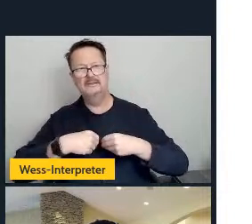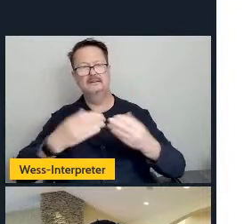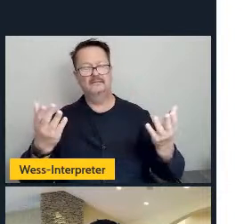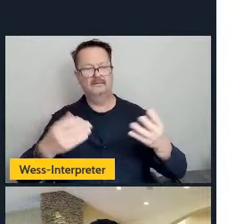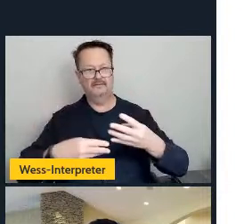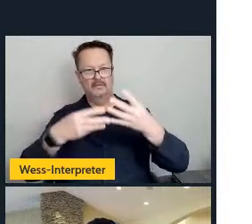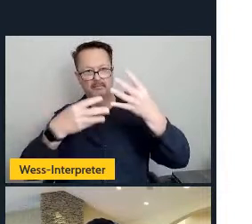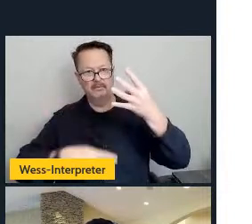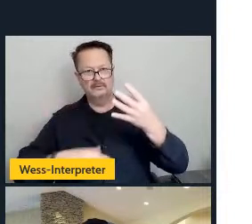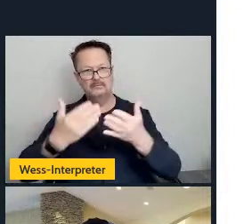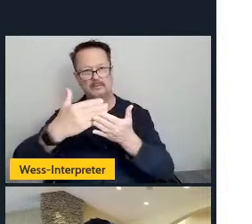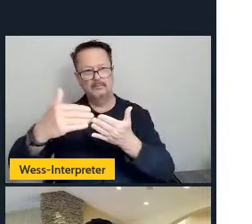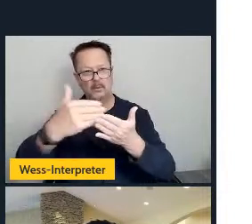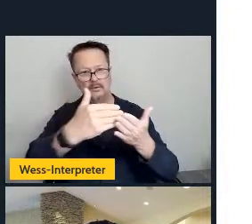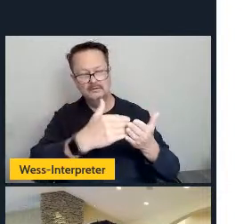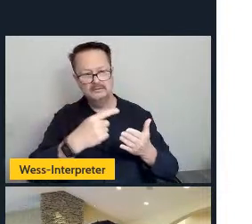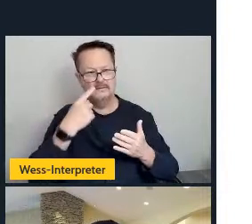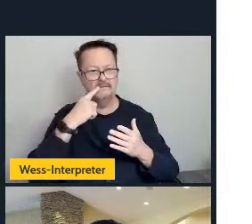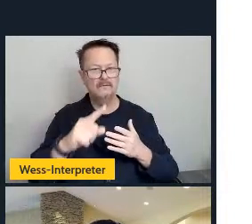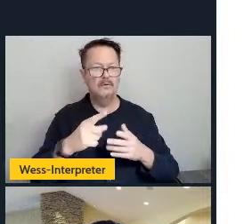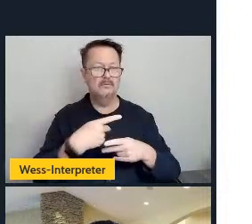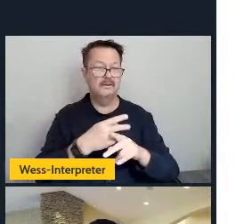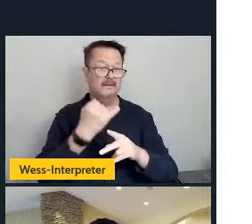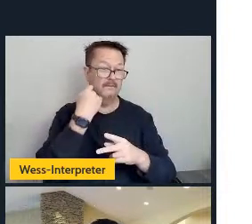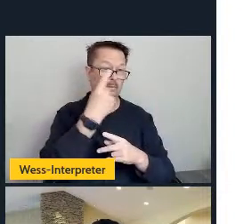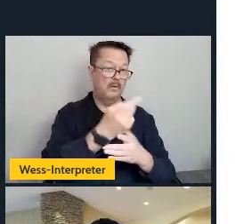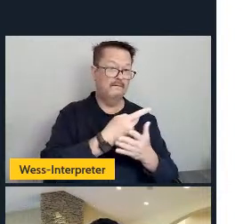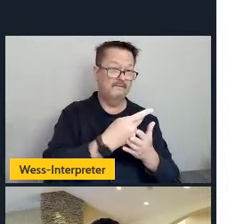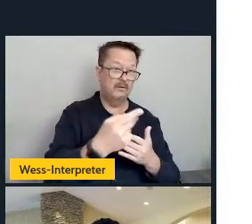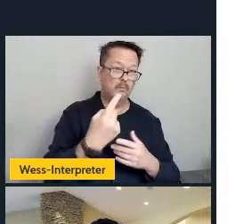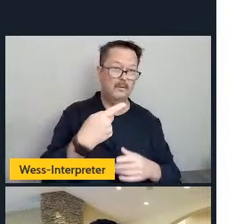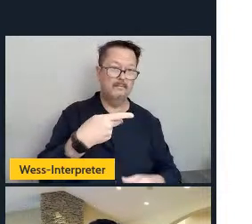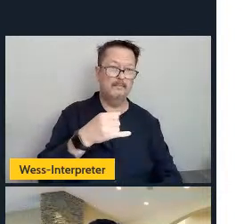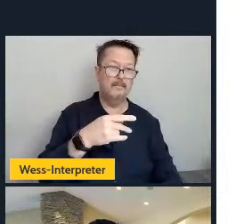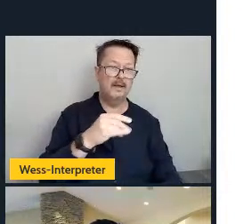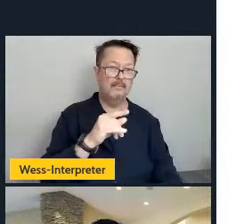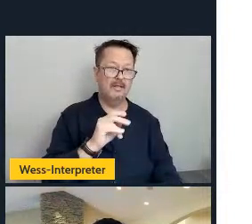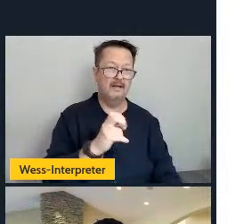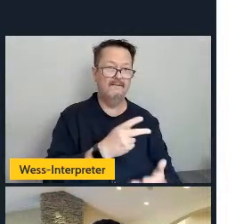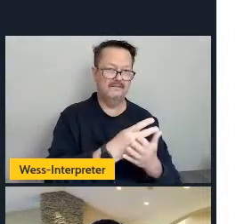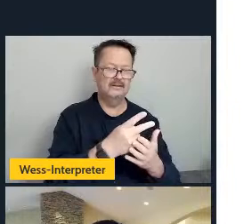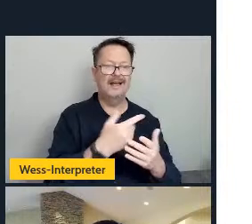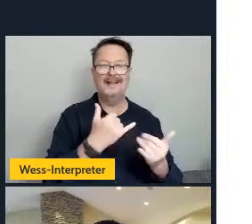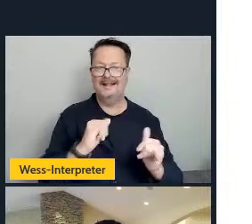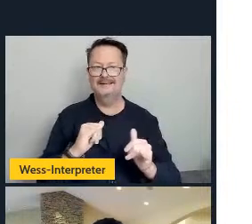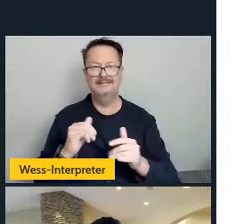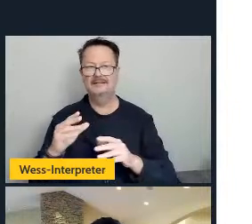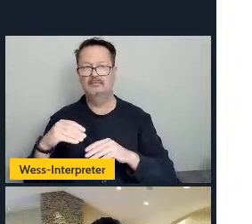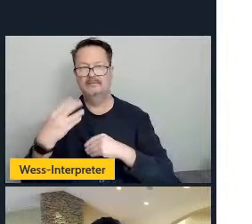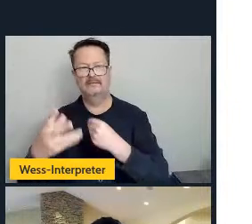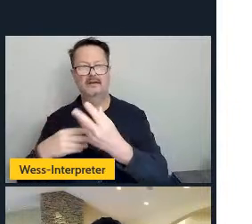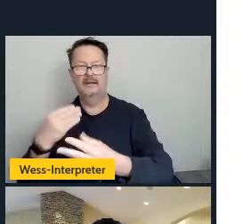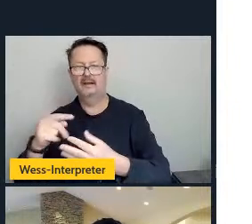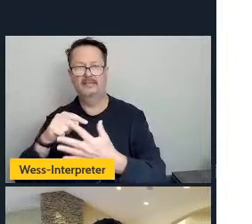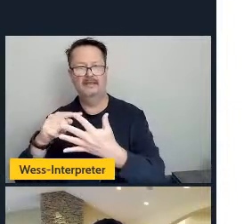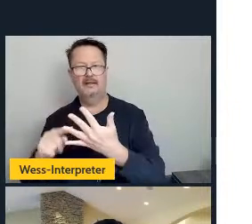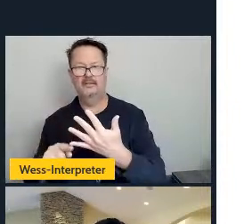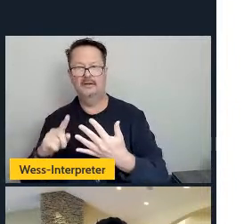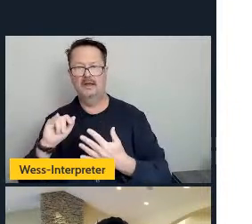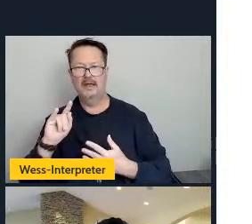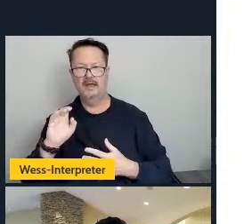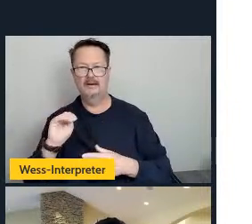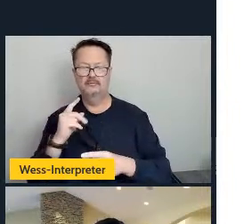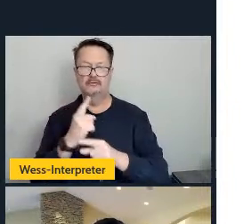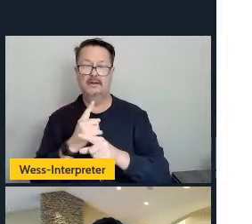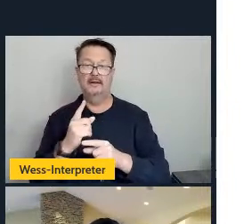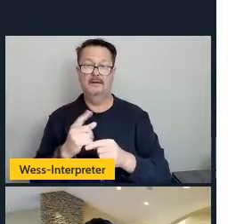to production. And even if one pipeline fails, I can still deliver to the other pipelines, right? And